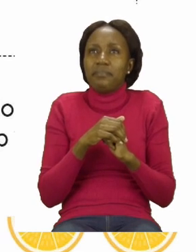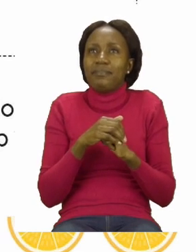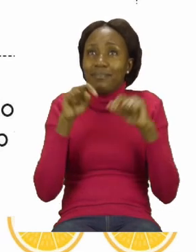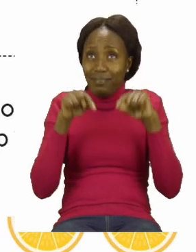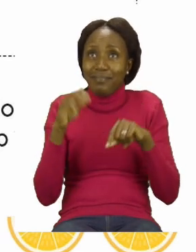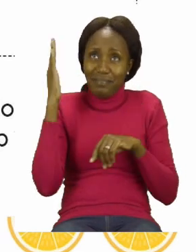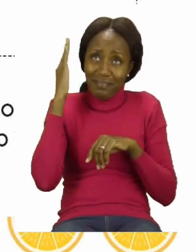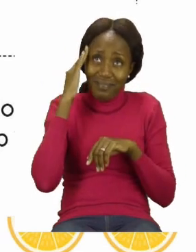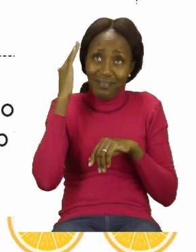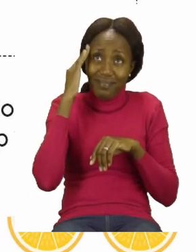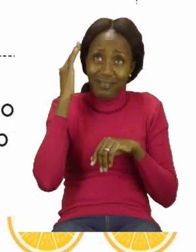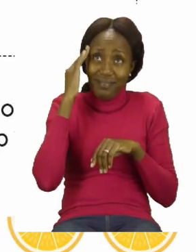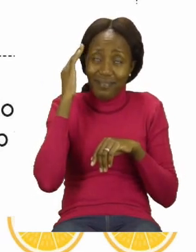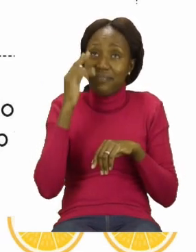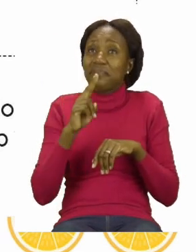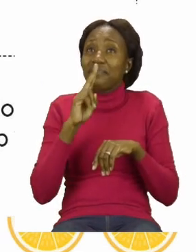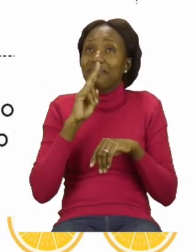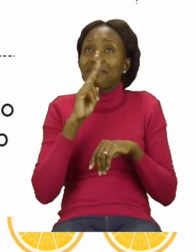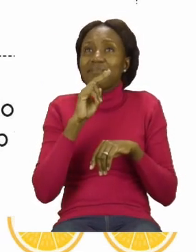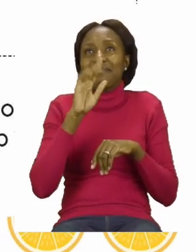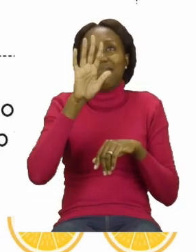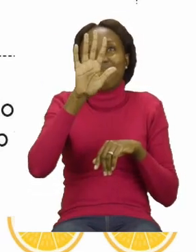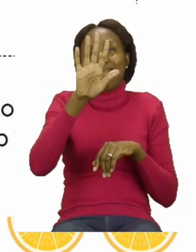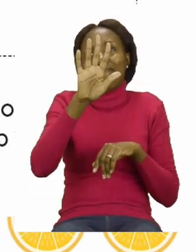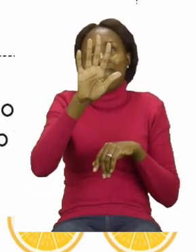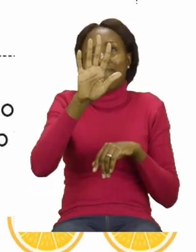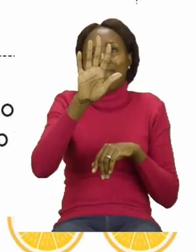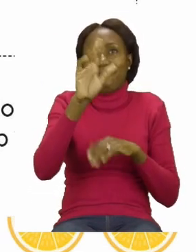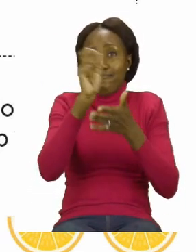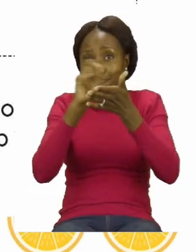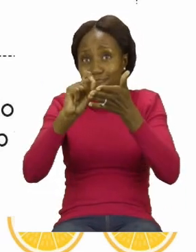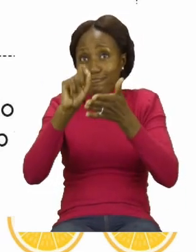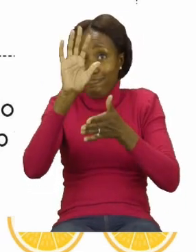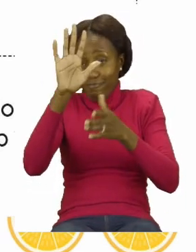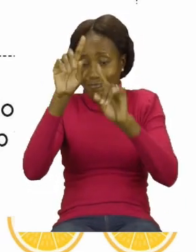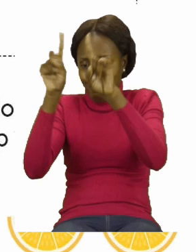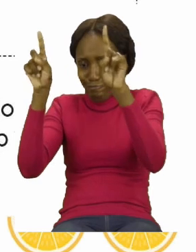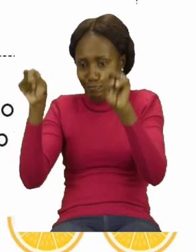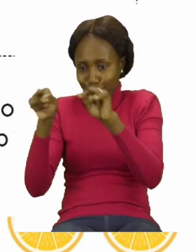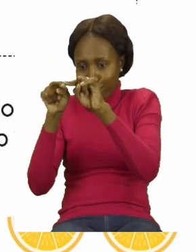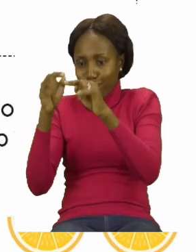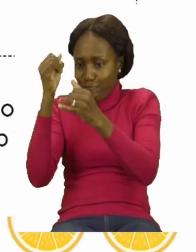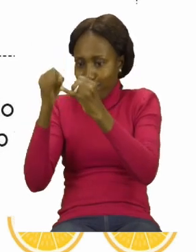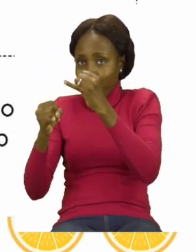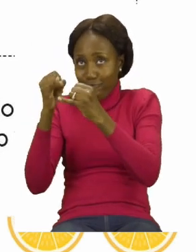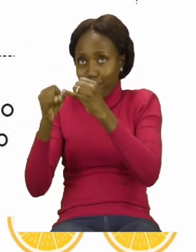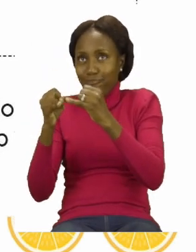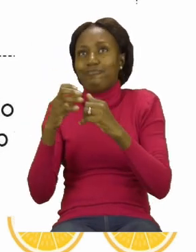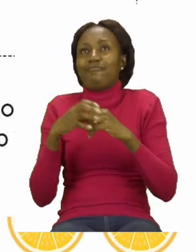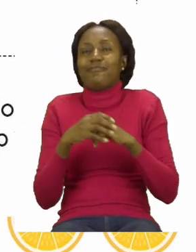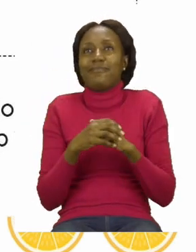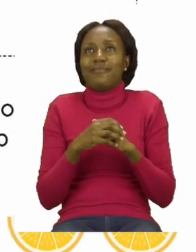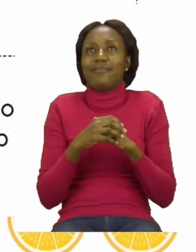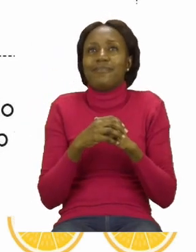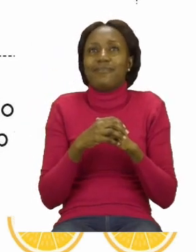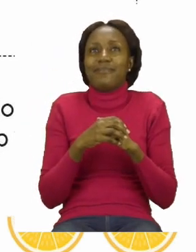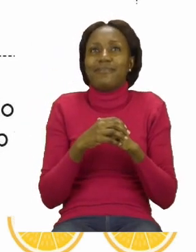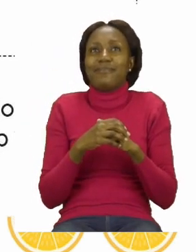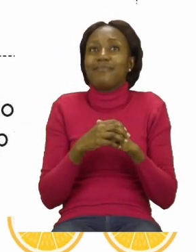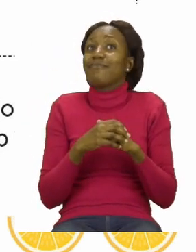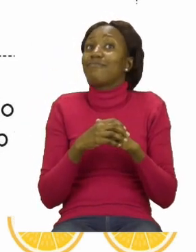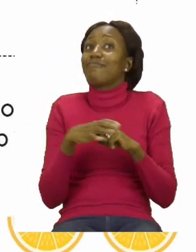that our answer is 5. So we're going to write 5 in the last box. Now our sum